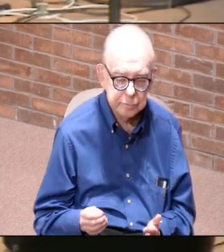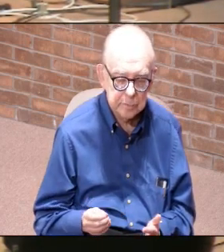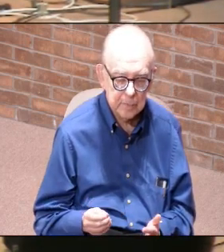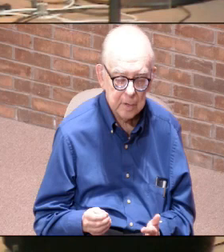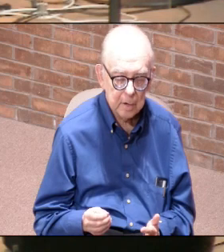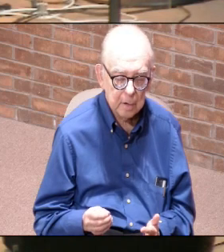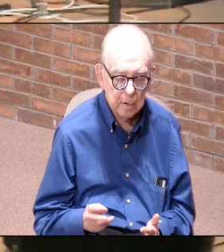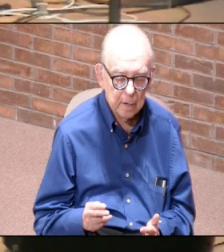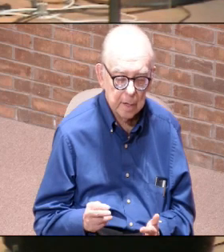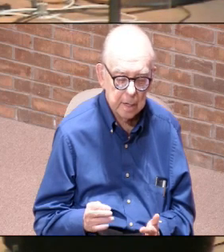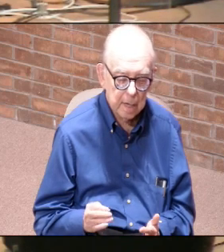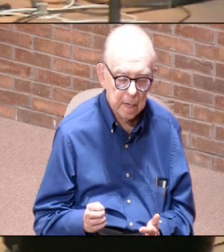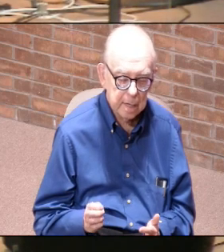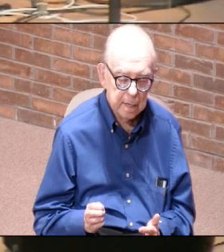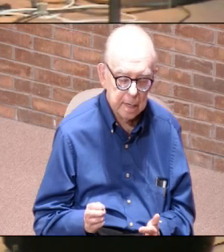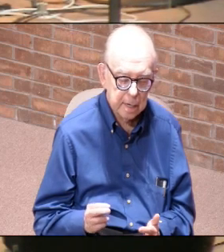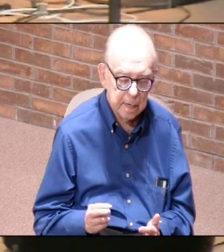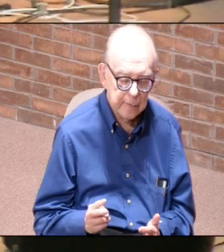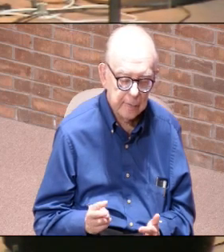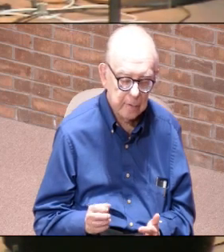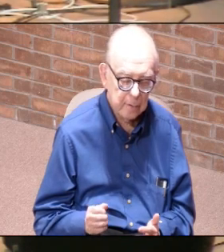And so Nineveh,